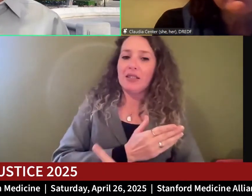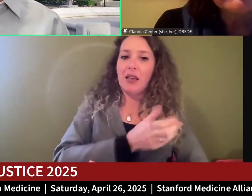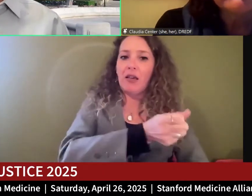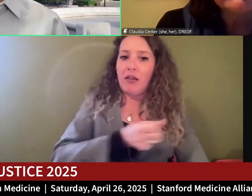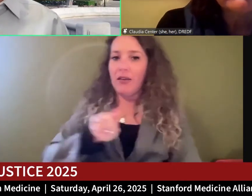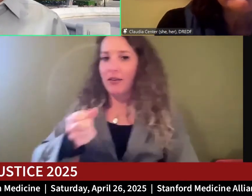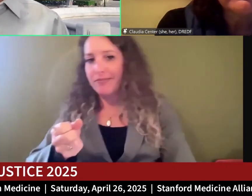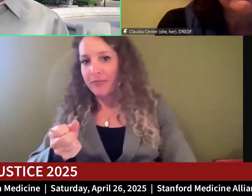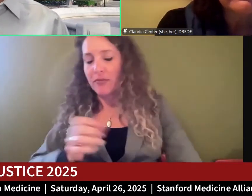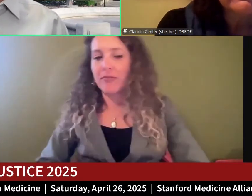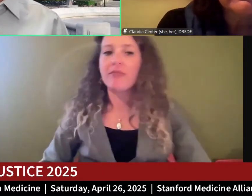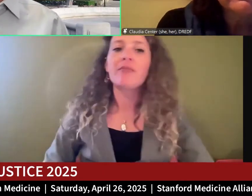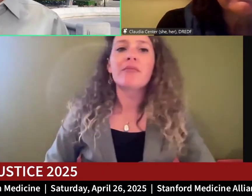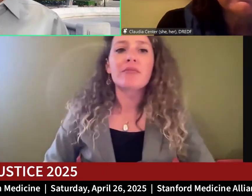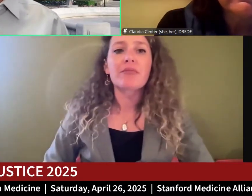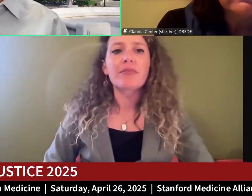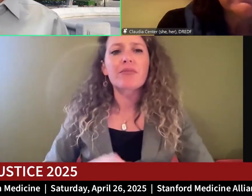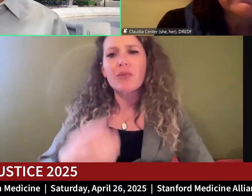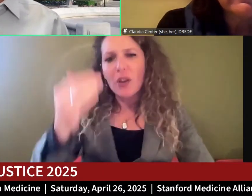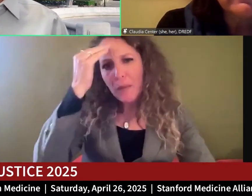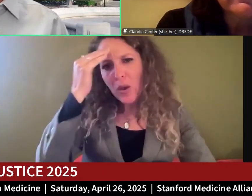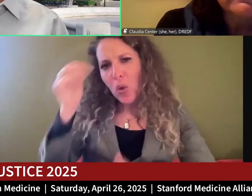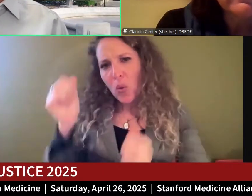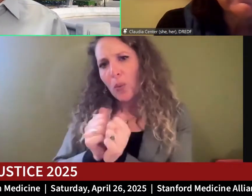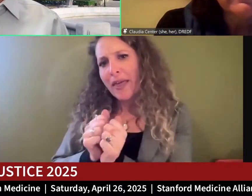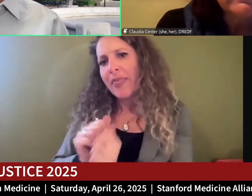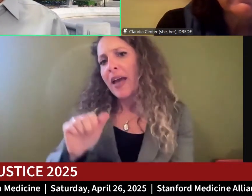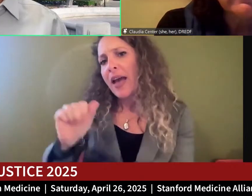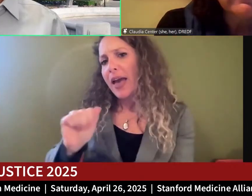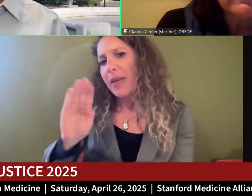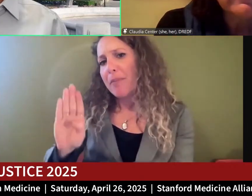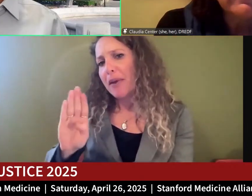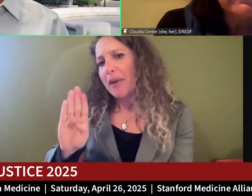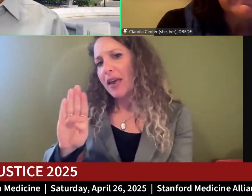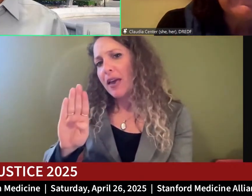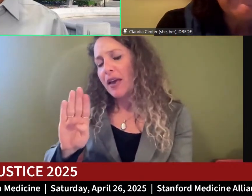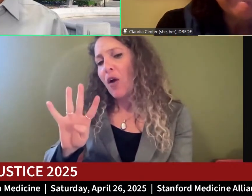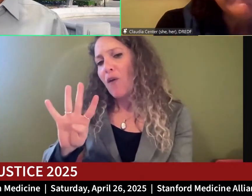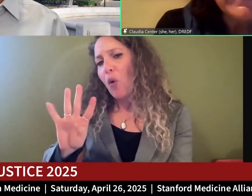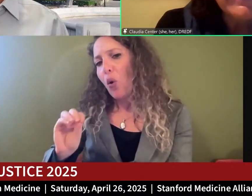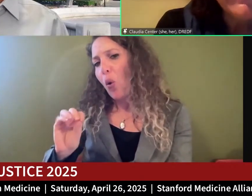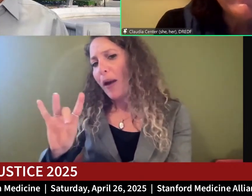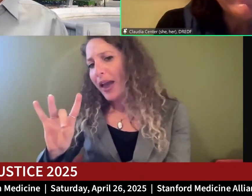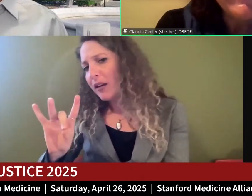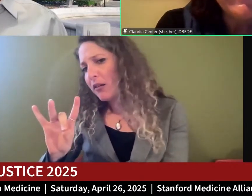Are you familiar with AB 408 in California?